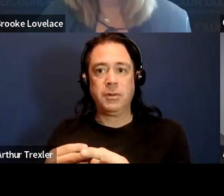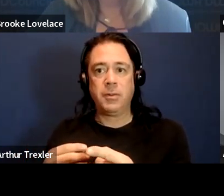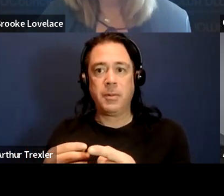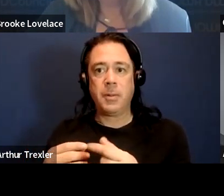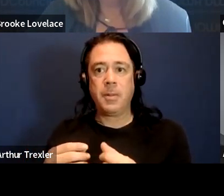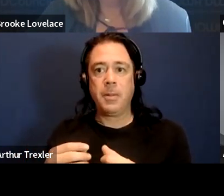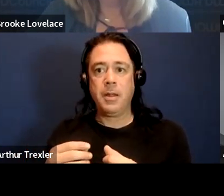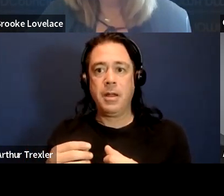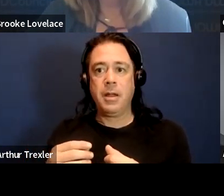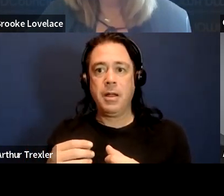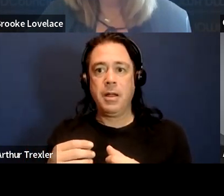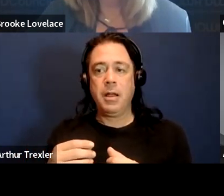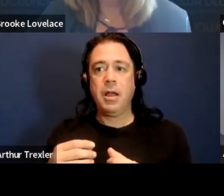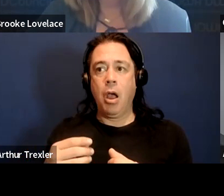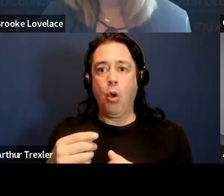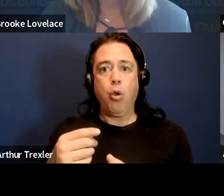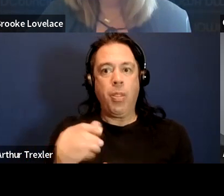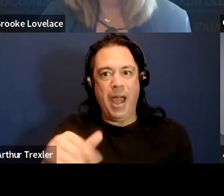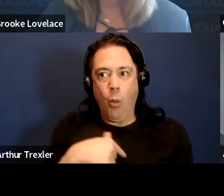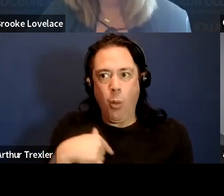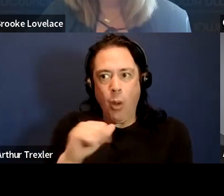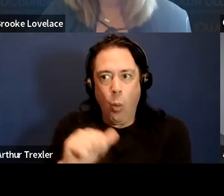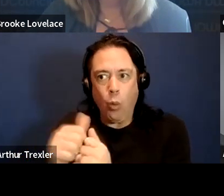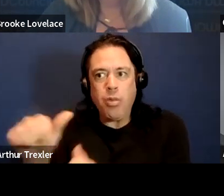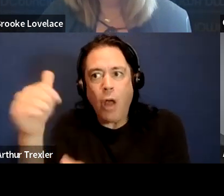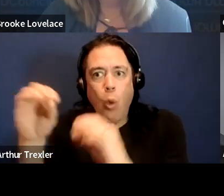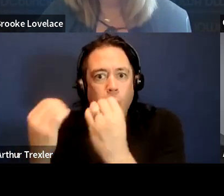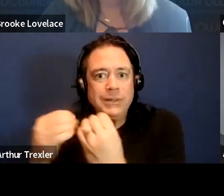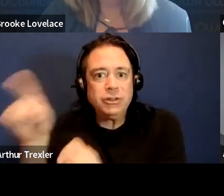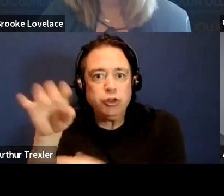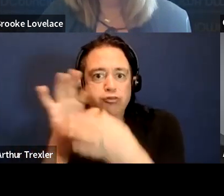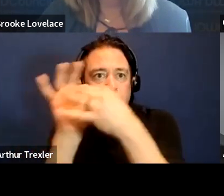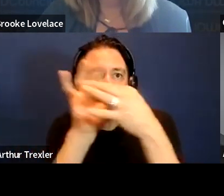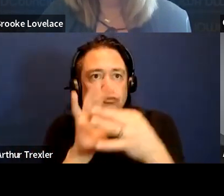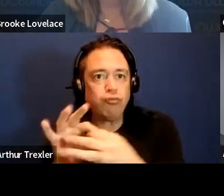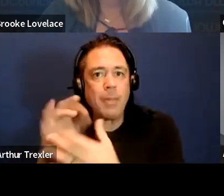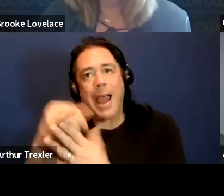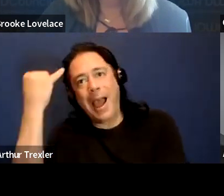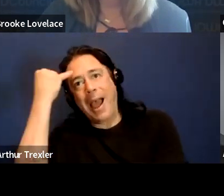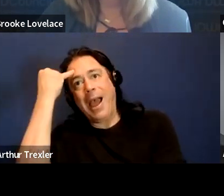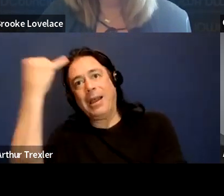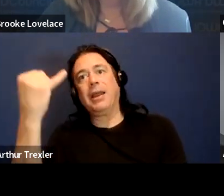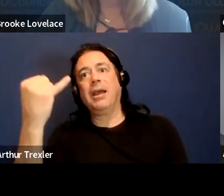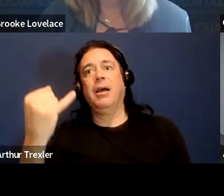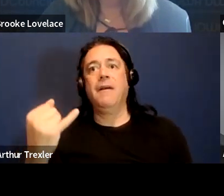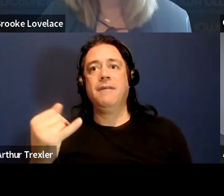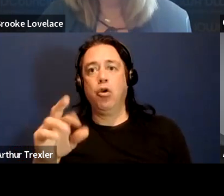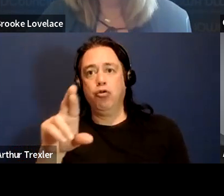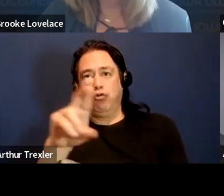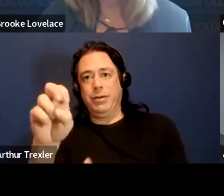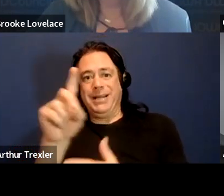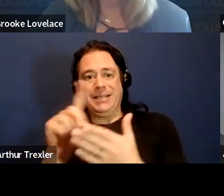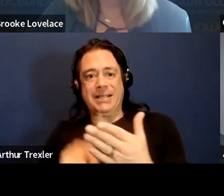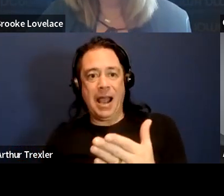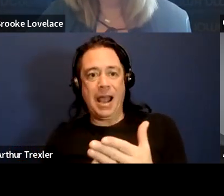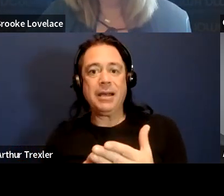work with, other organizations on this call work with, that, you know, the whole idea of the redesign,